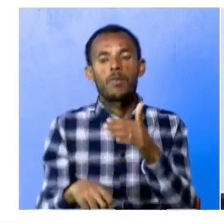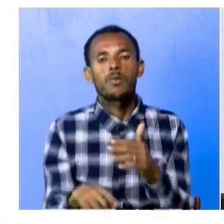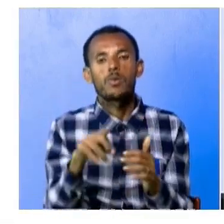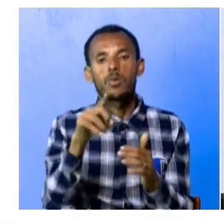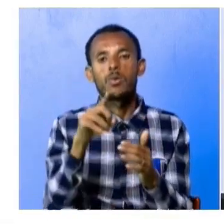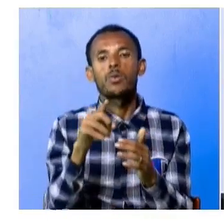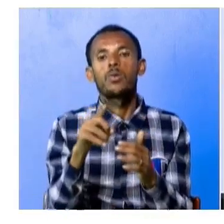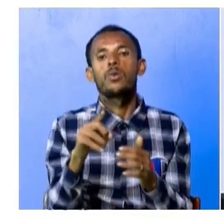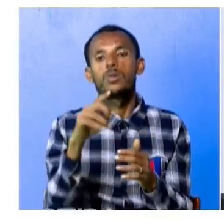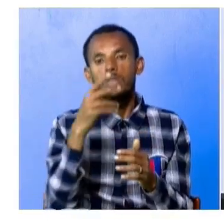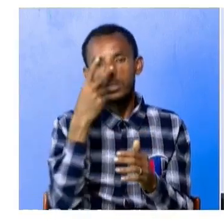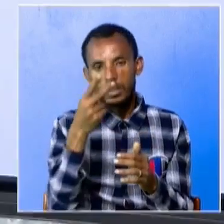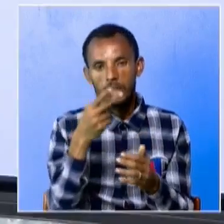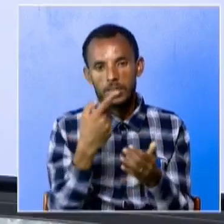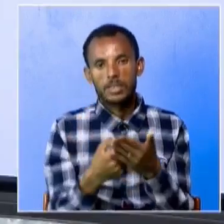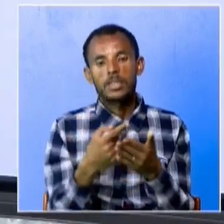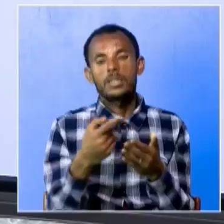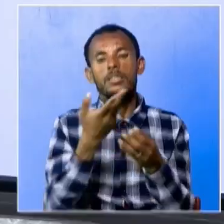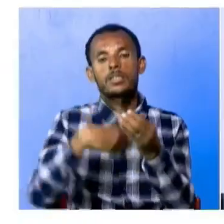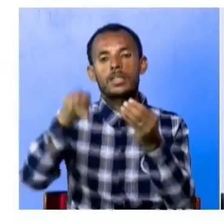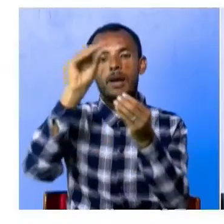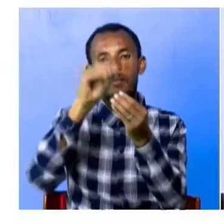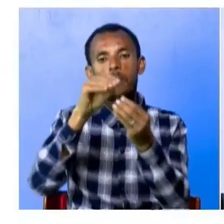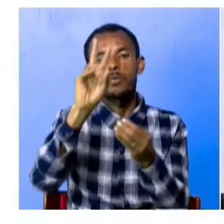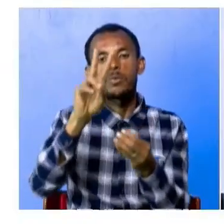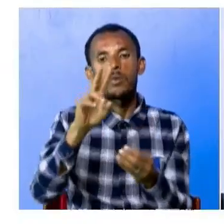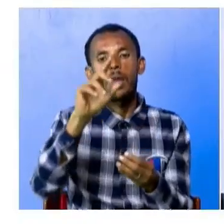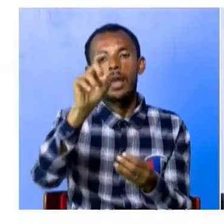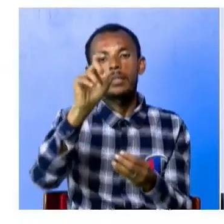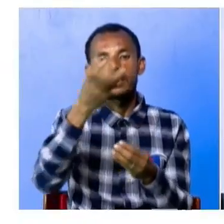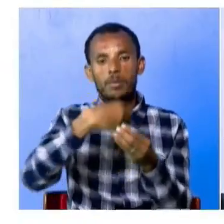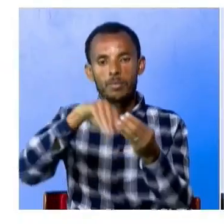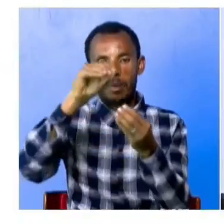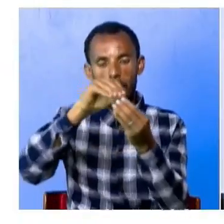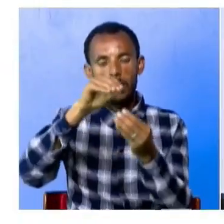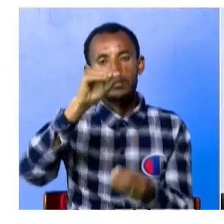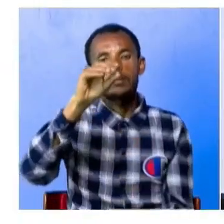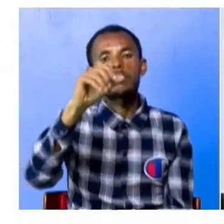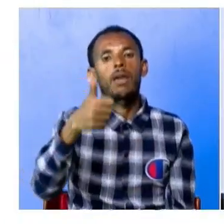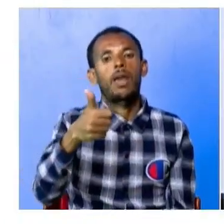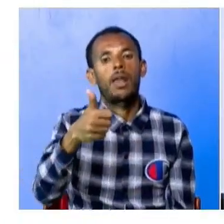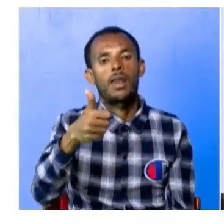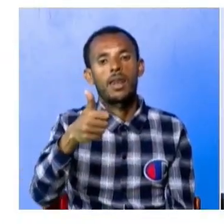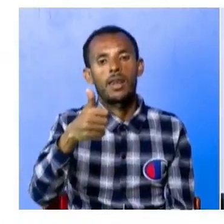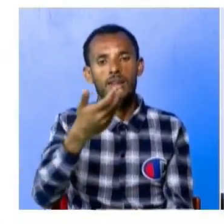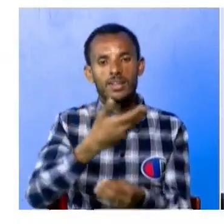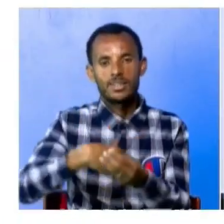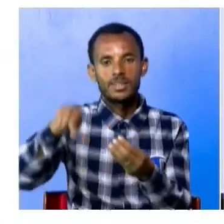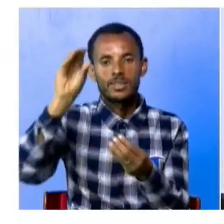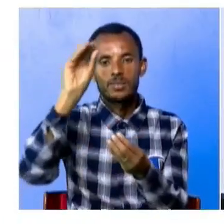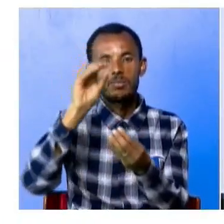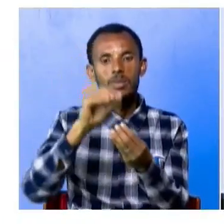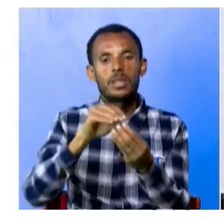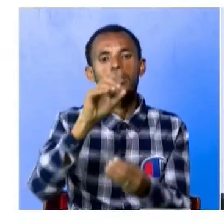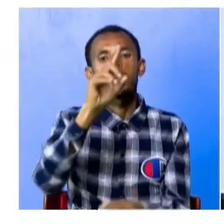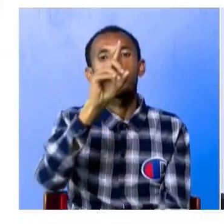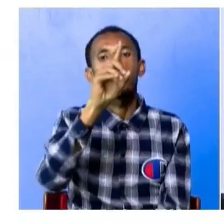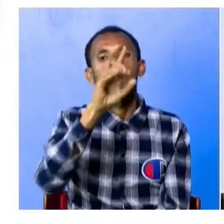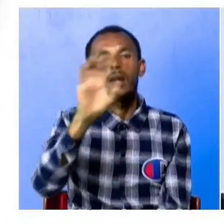you need to take the sum of these two, x plus 10 degree plus